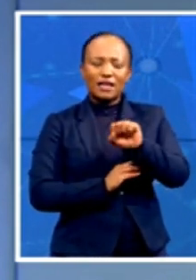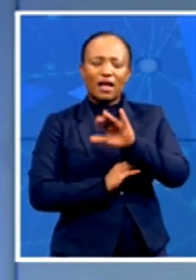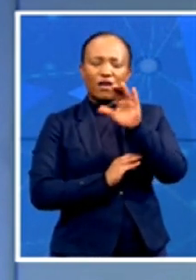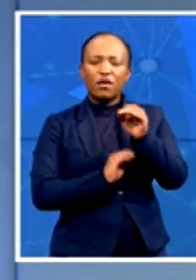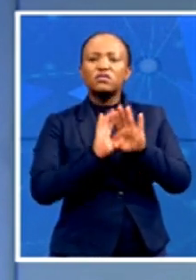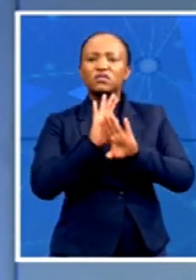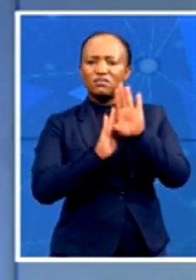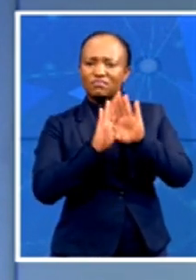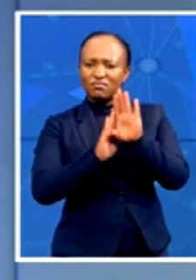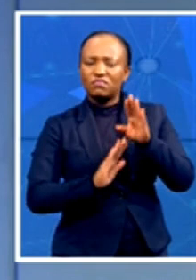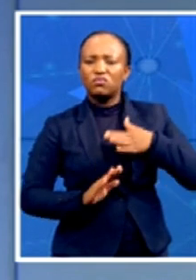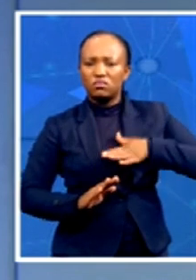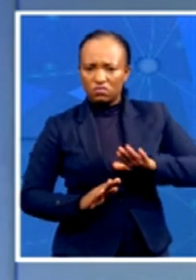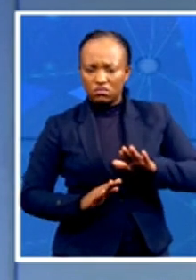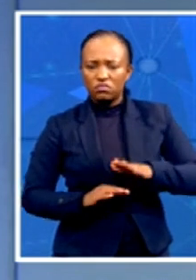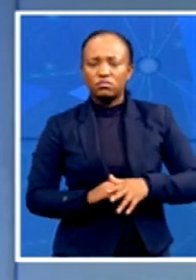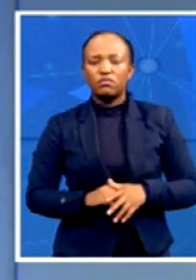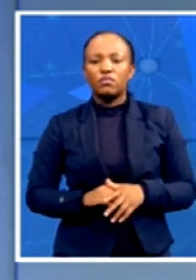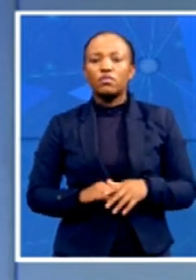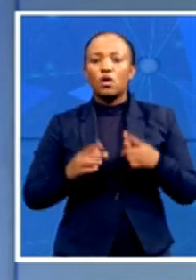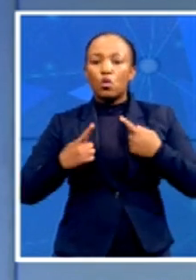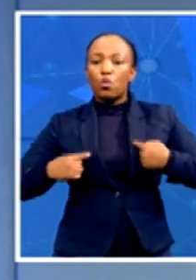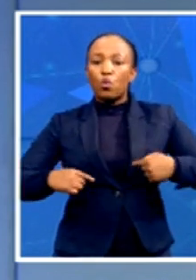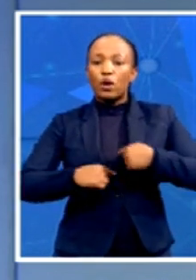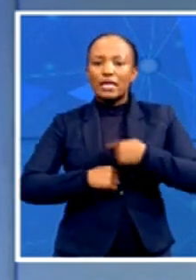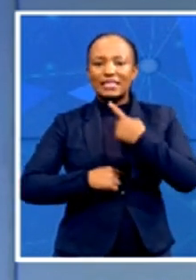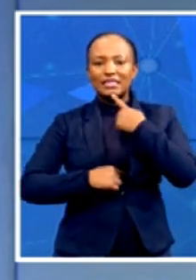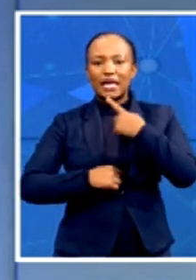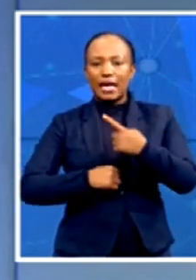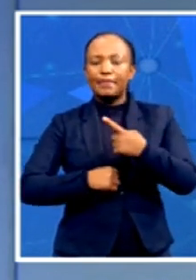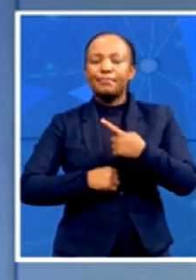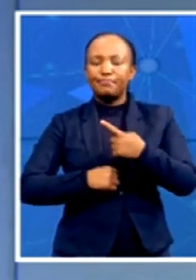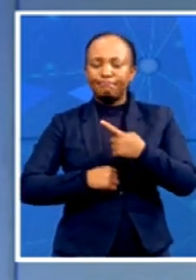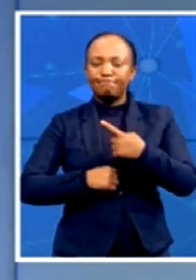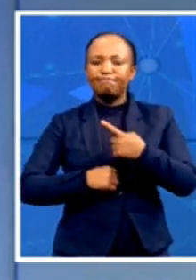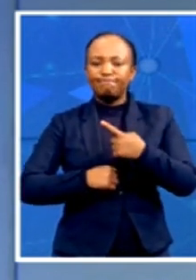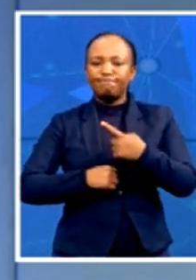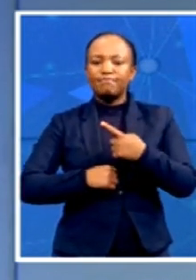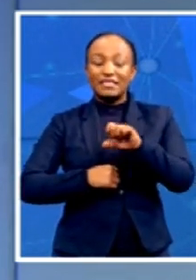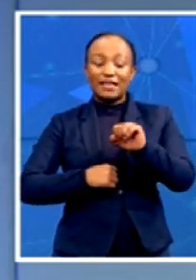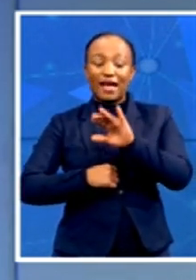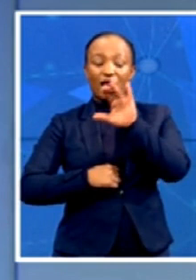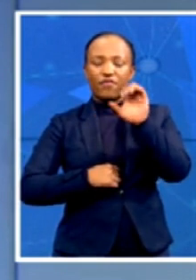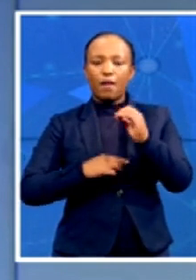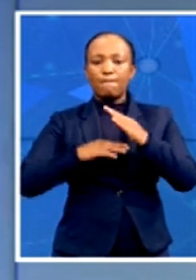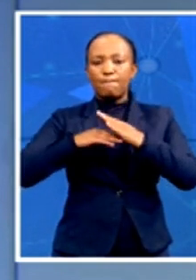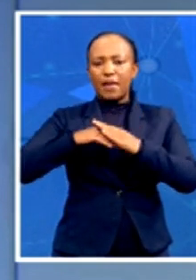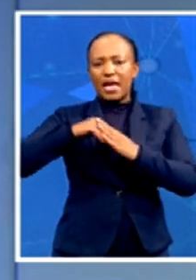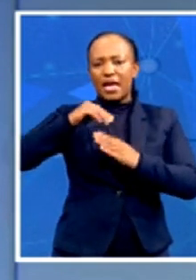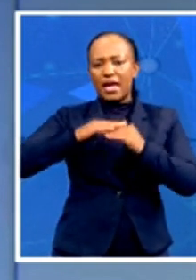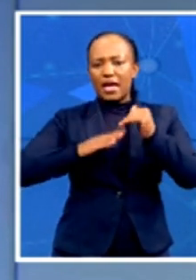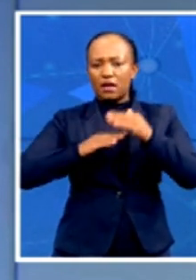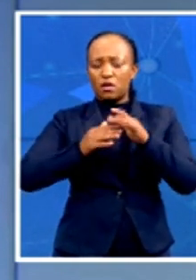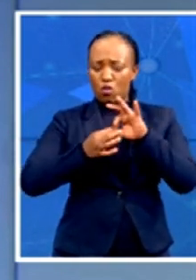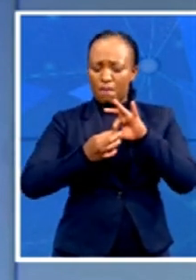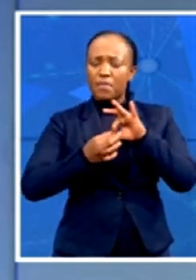we love and we are committed to building South Africa brick by brick, borrowing